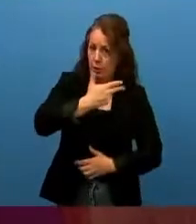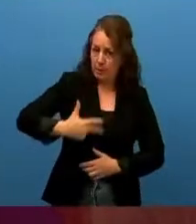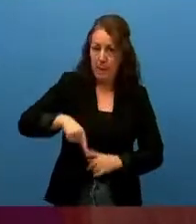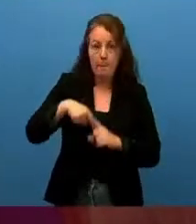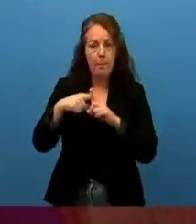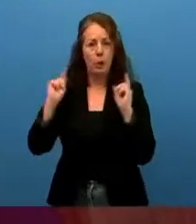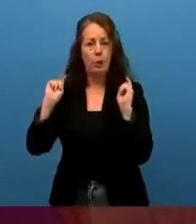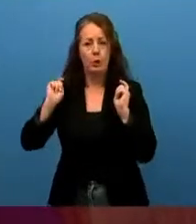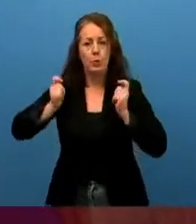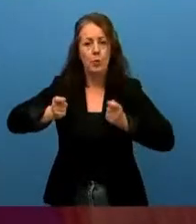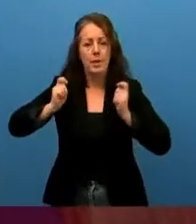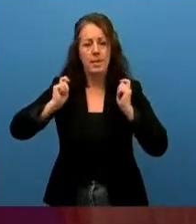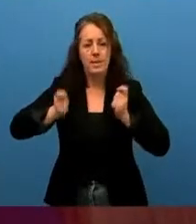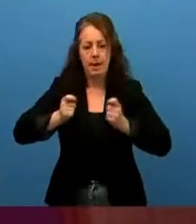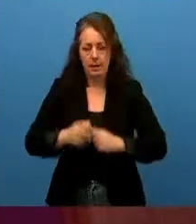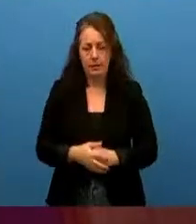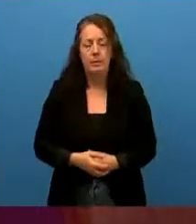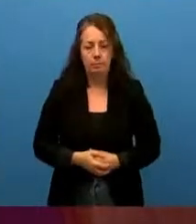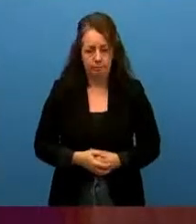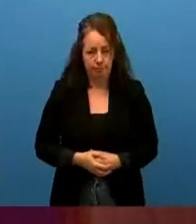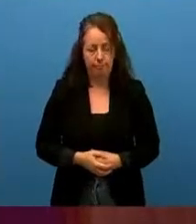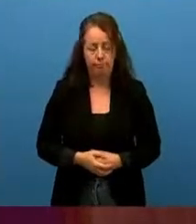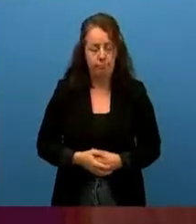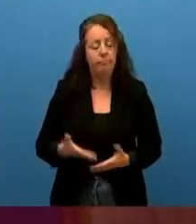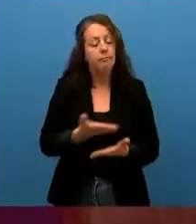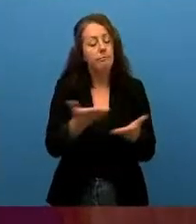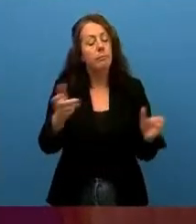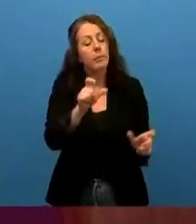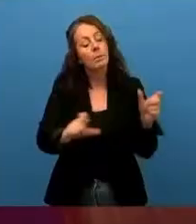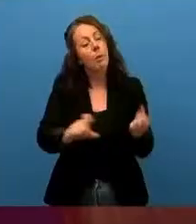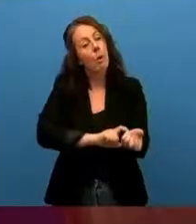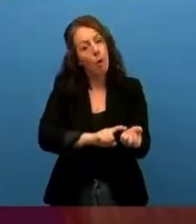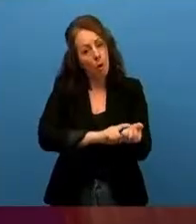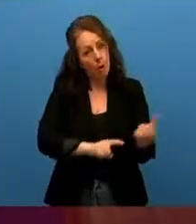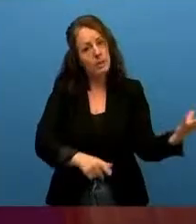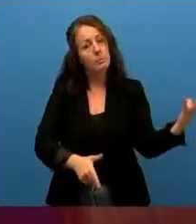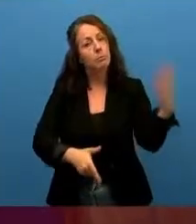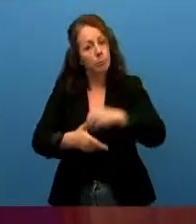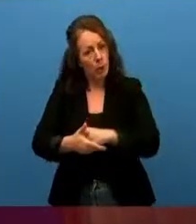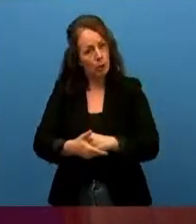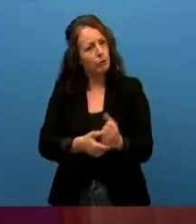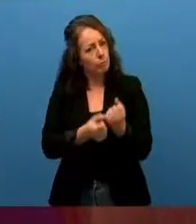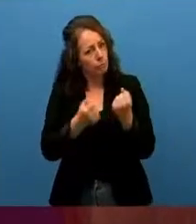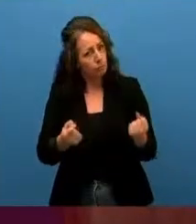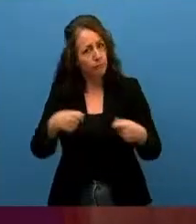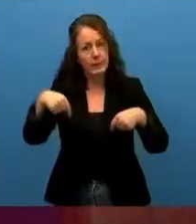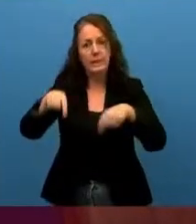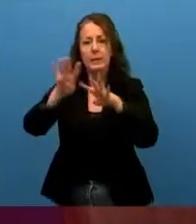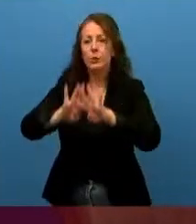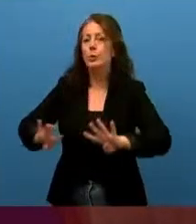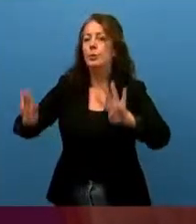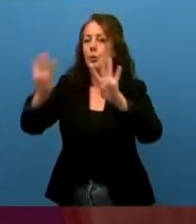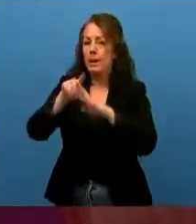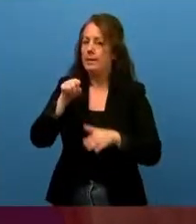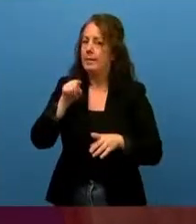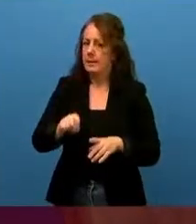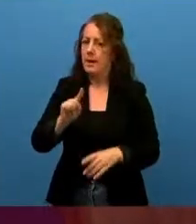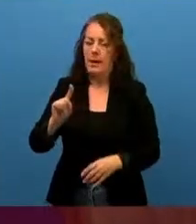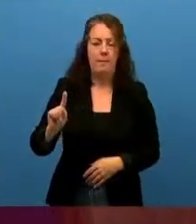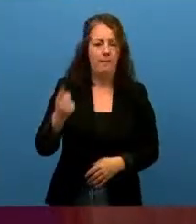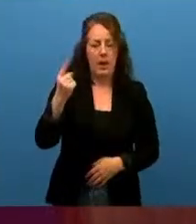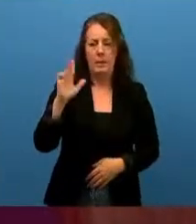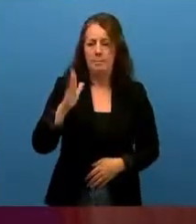Enhanced participation of Indigenous people at the United Nations remain an important priority for the